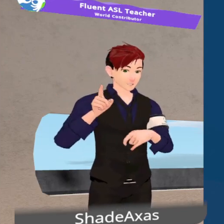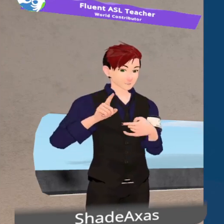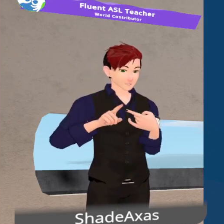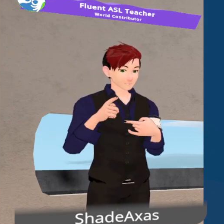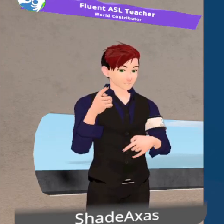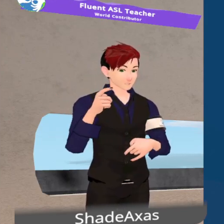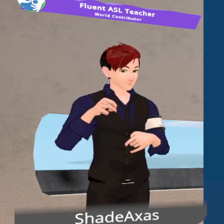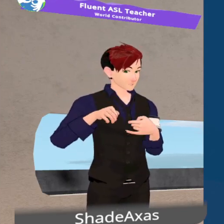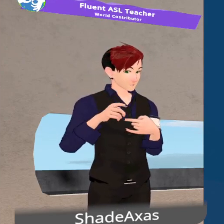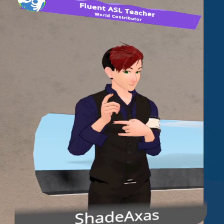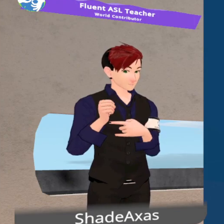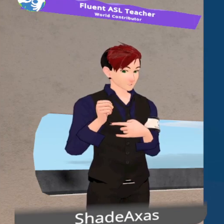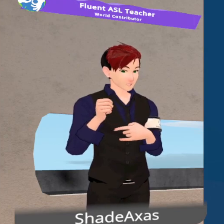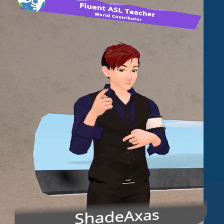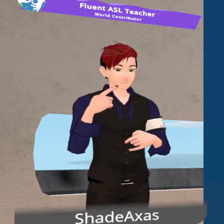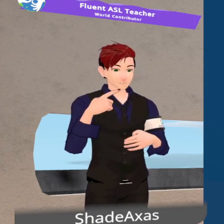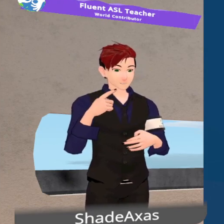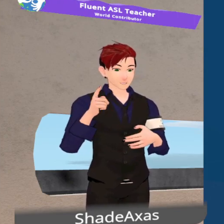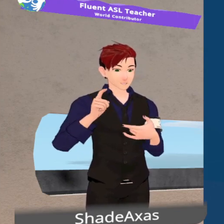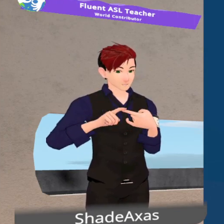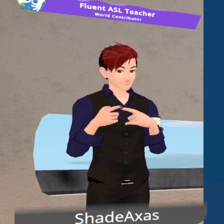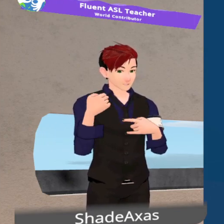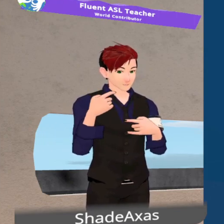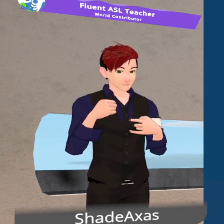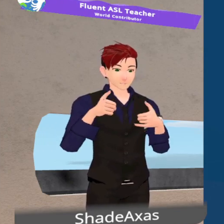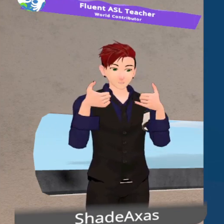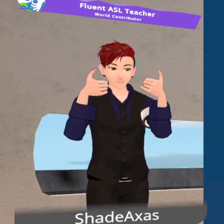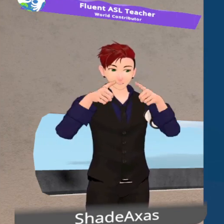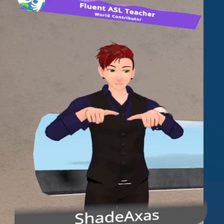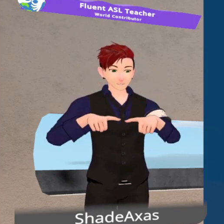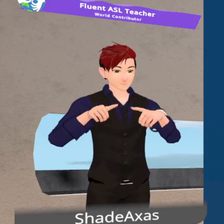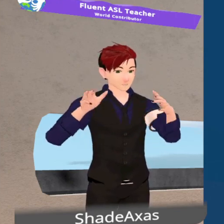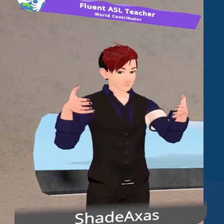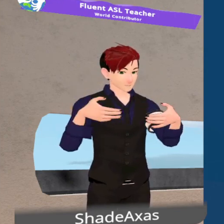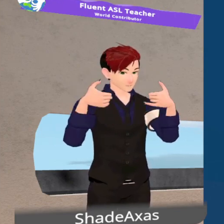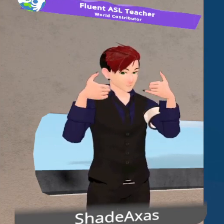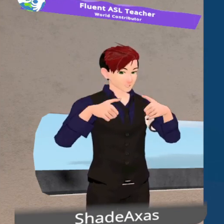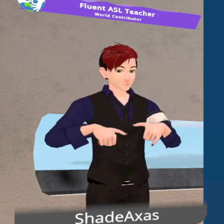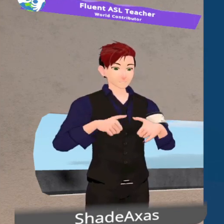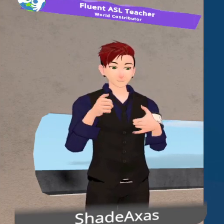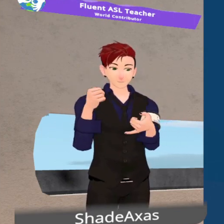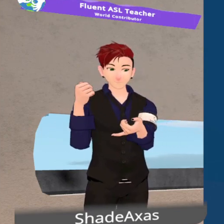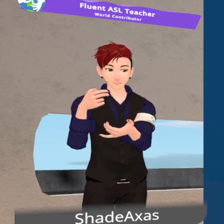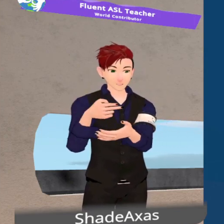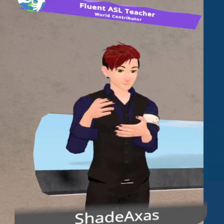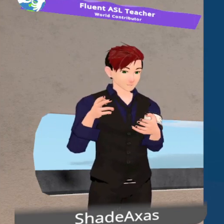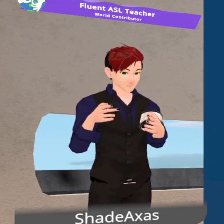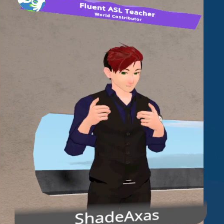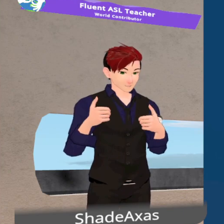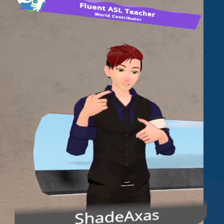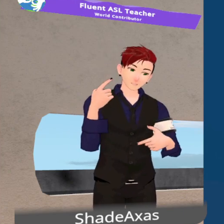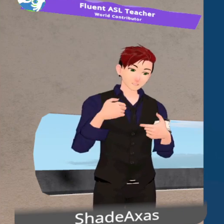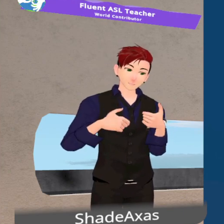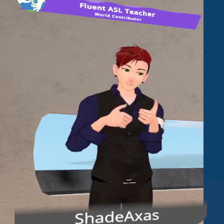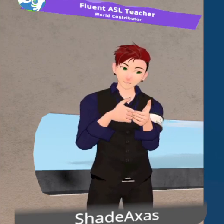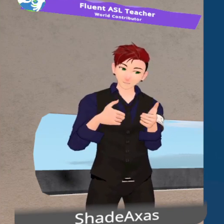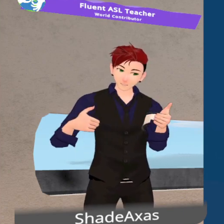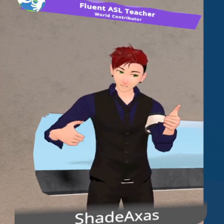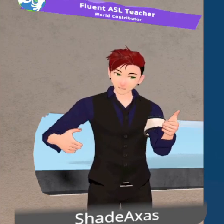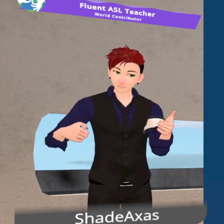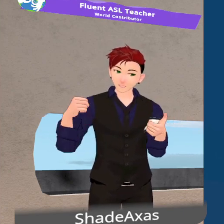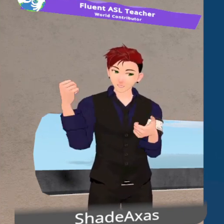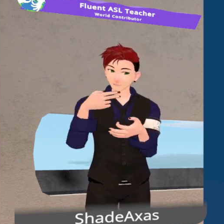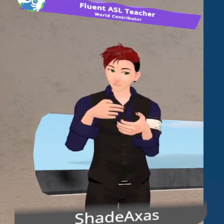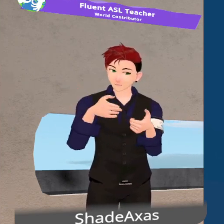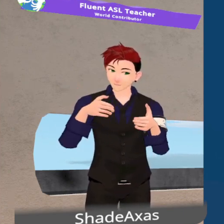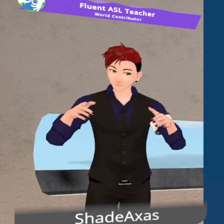send like a message to one of the mods and say, hey, my friend just joined. They just made their intro post. Can you approve it really quick? Because sometimes we get a